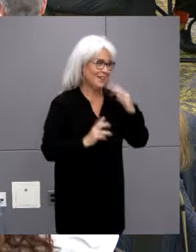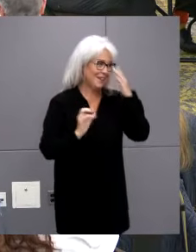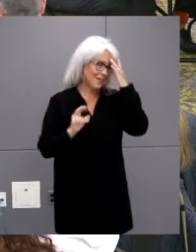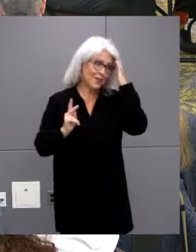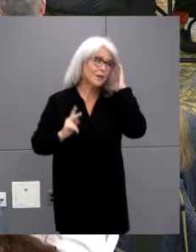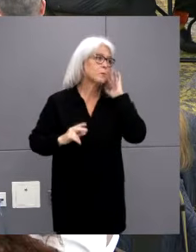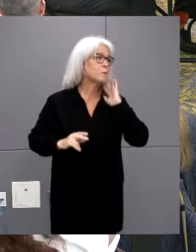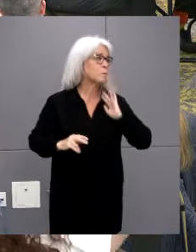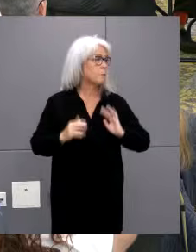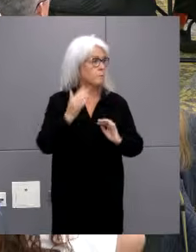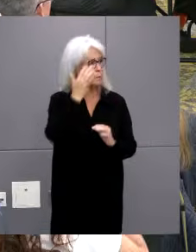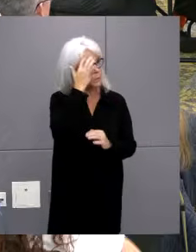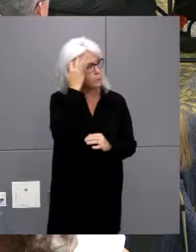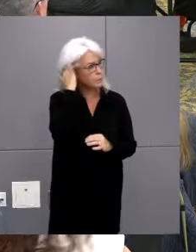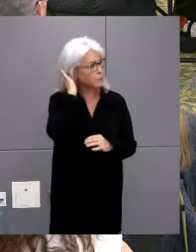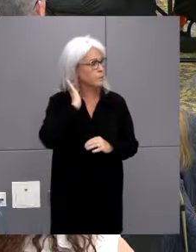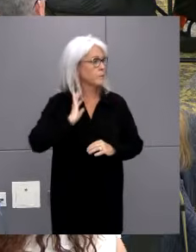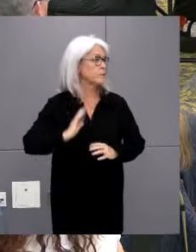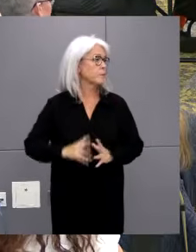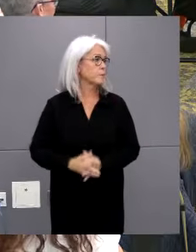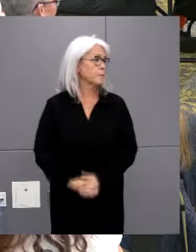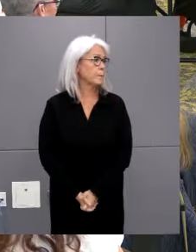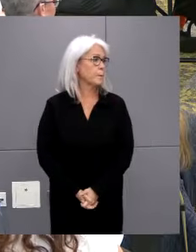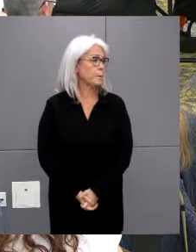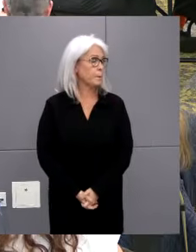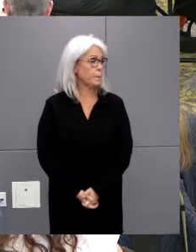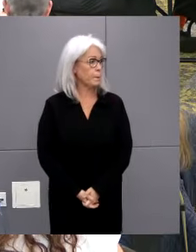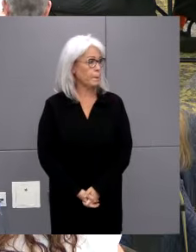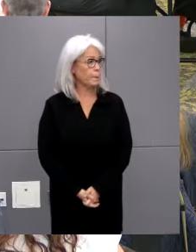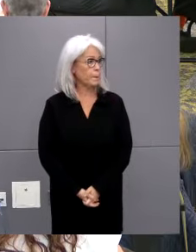since I was sick That's that fine. day. Thank That's you.